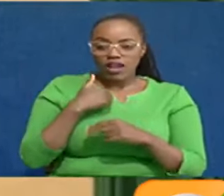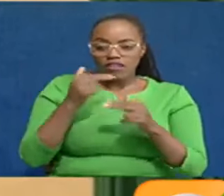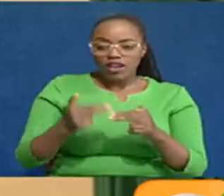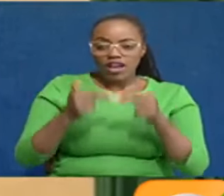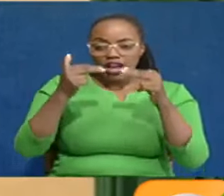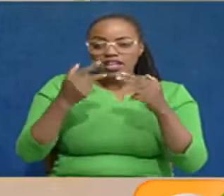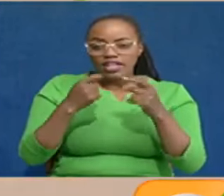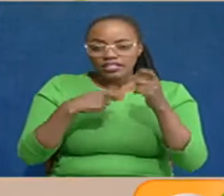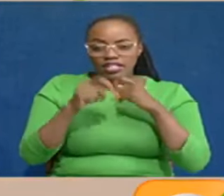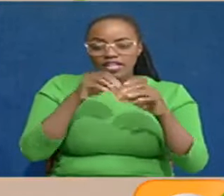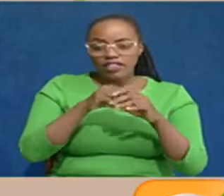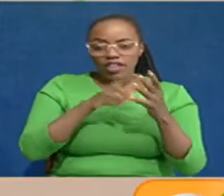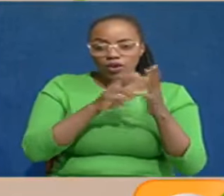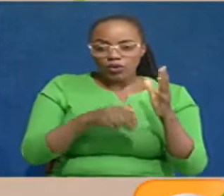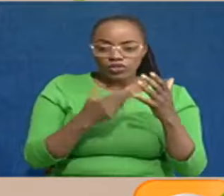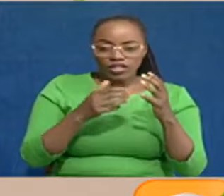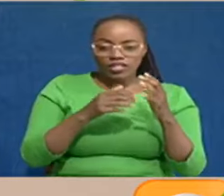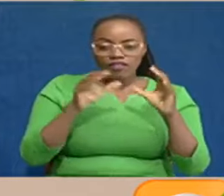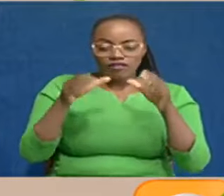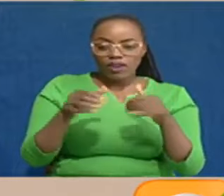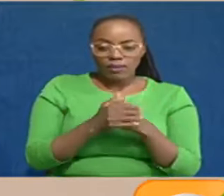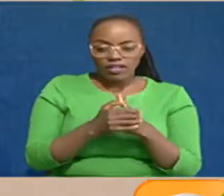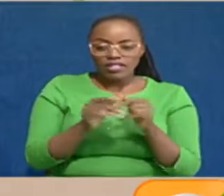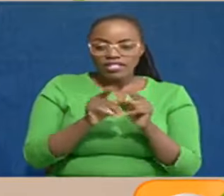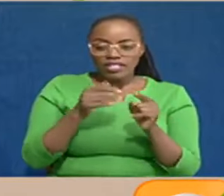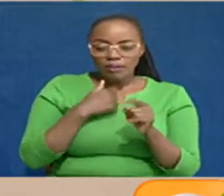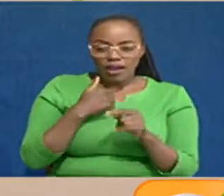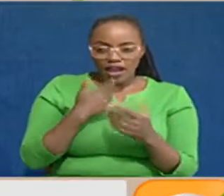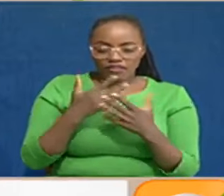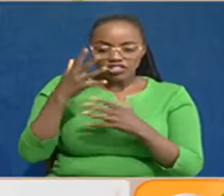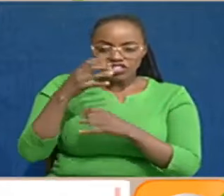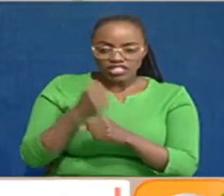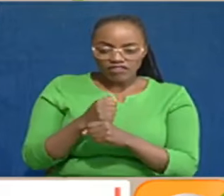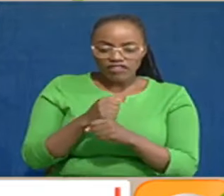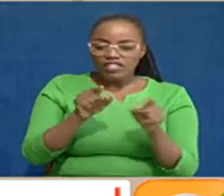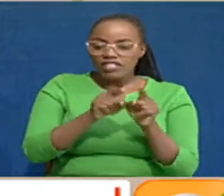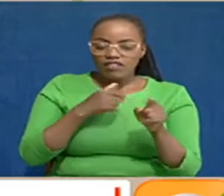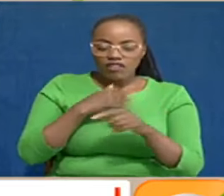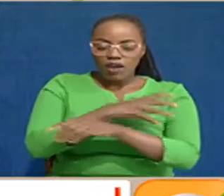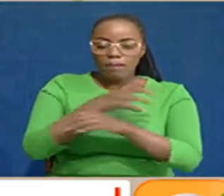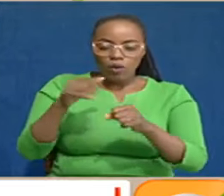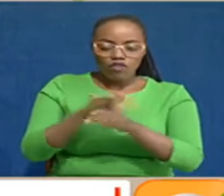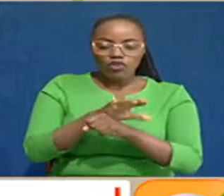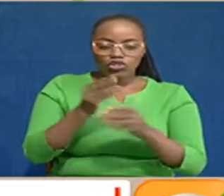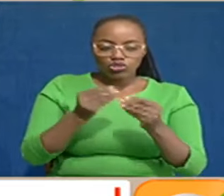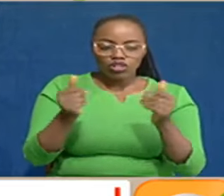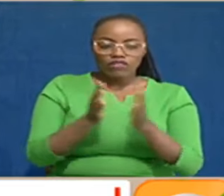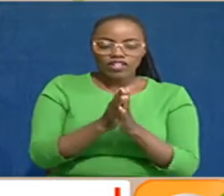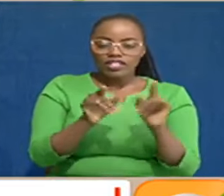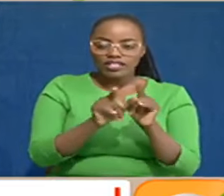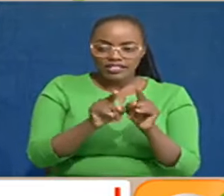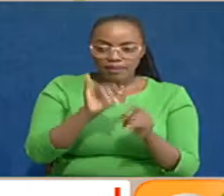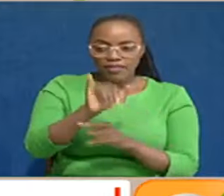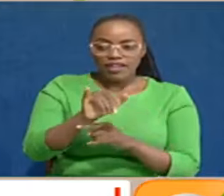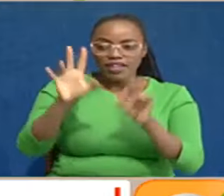on the contract farming. Contract farming, when thoughtfully structured, presents a powerful solution, and therefore